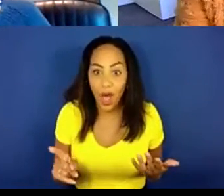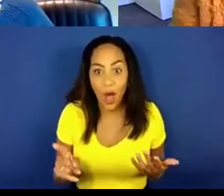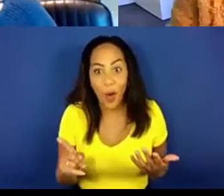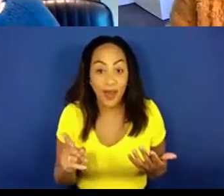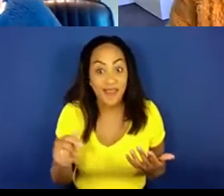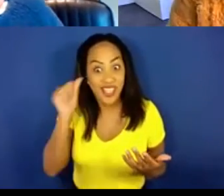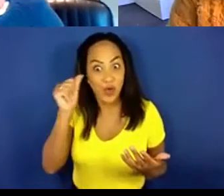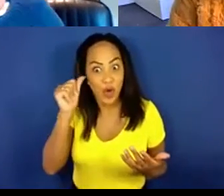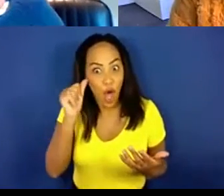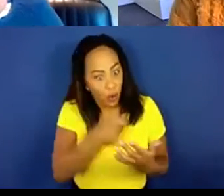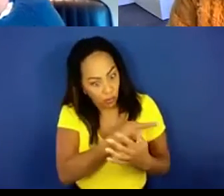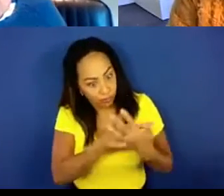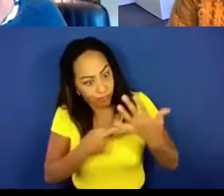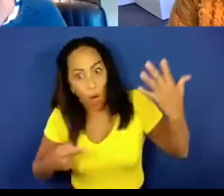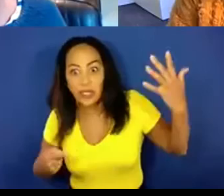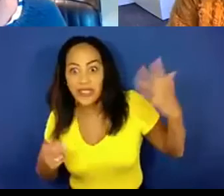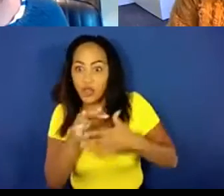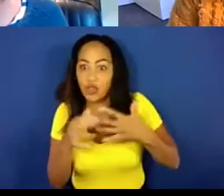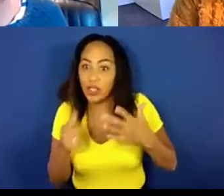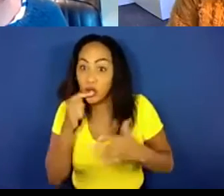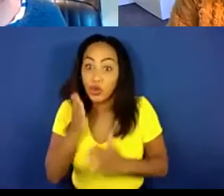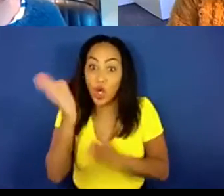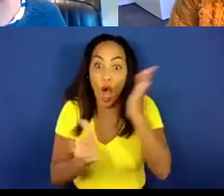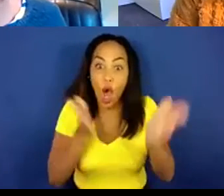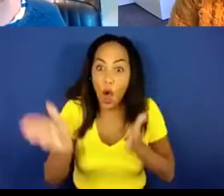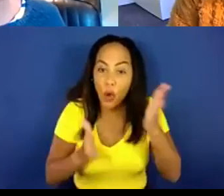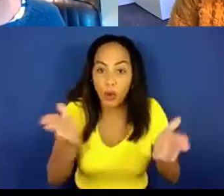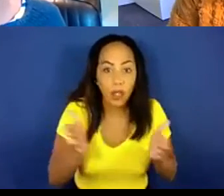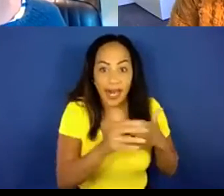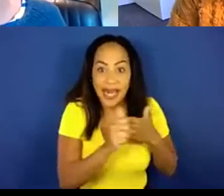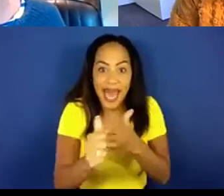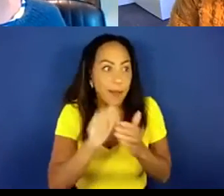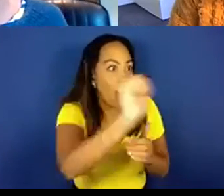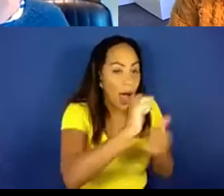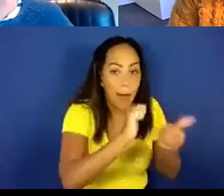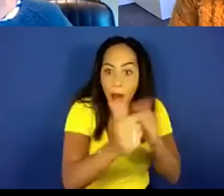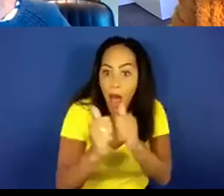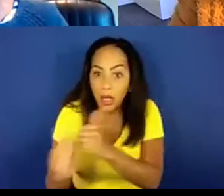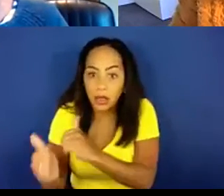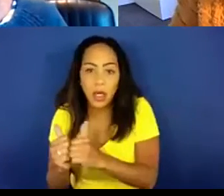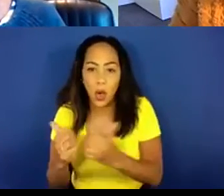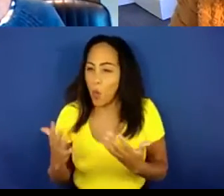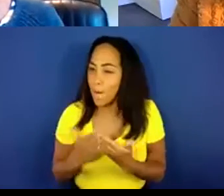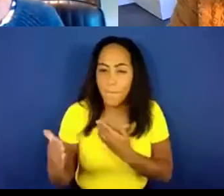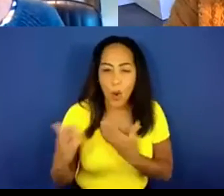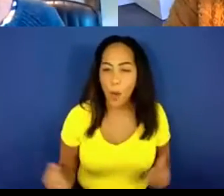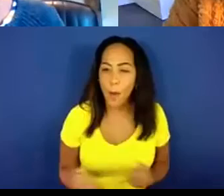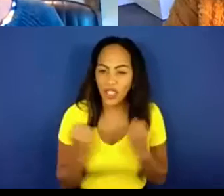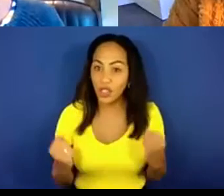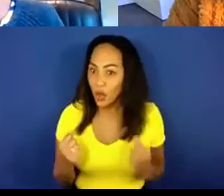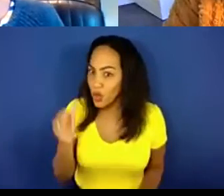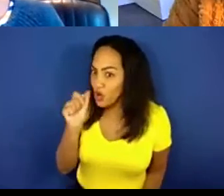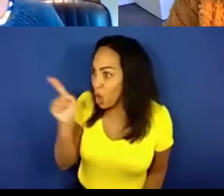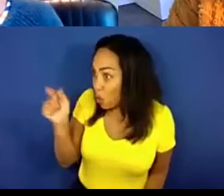go to things that are happening led by each of the partners, and you're much more passionate about it when you know what each other's doing in terms